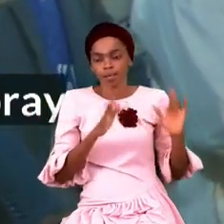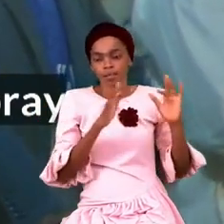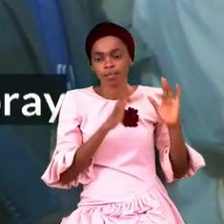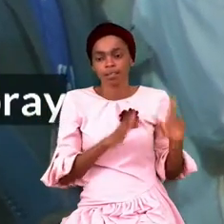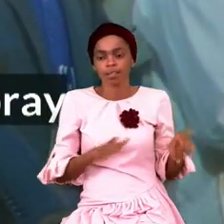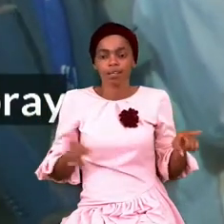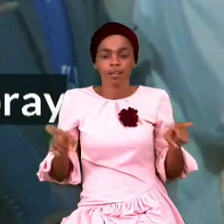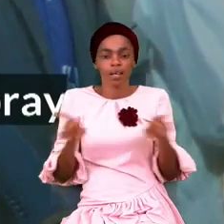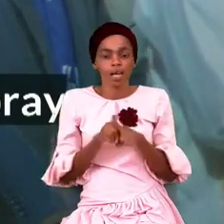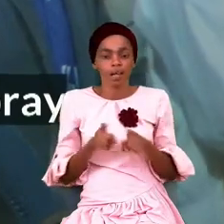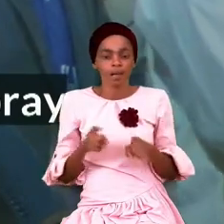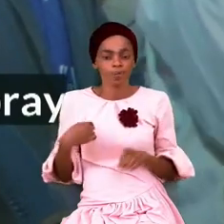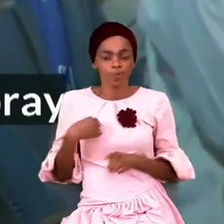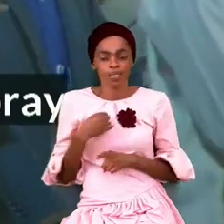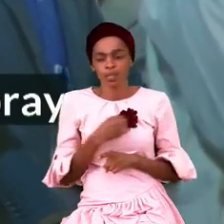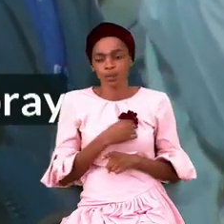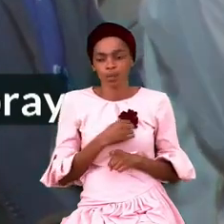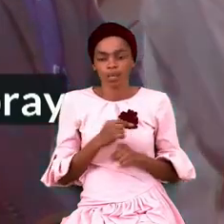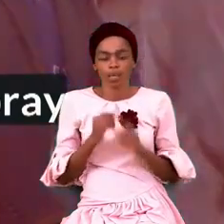As we pray,